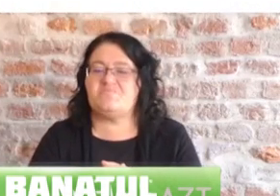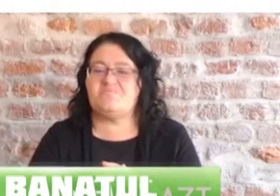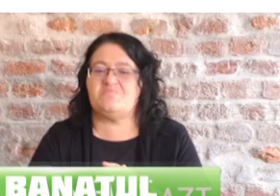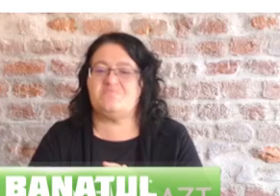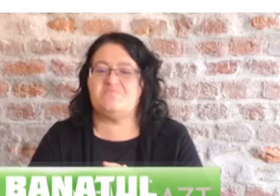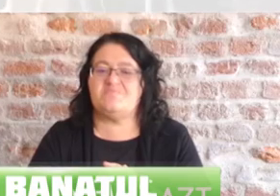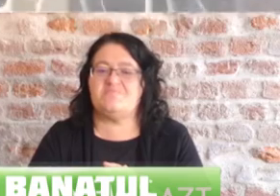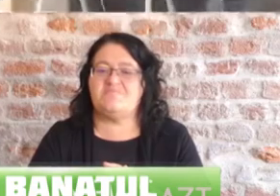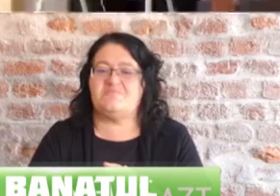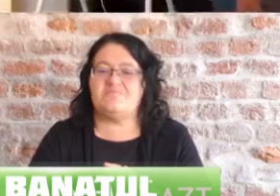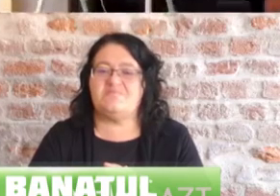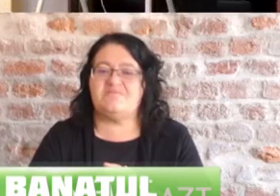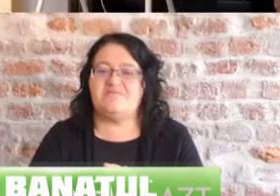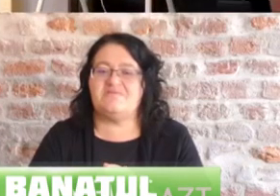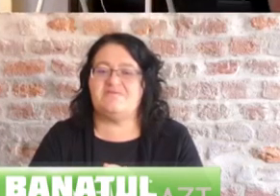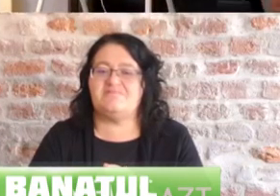Please go in the middle.